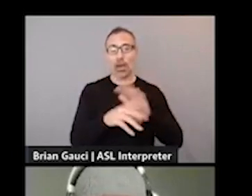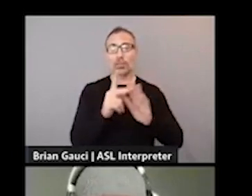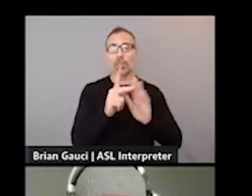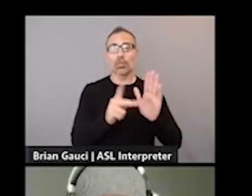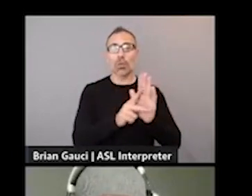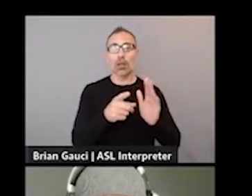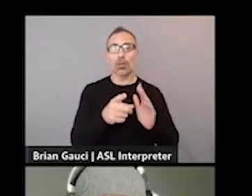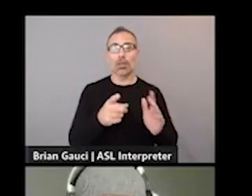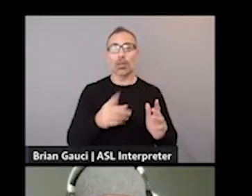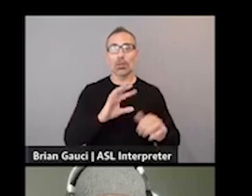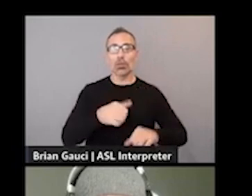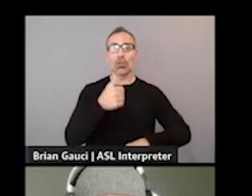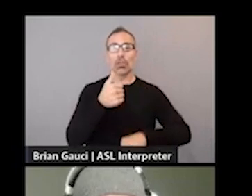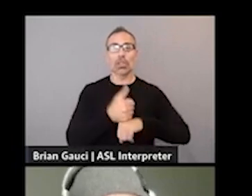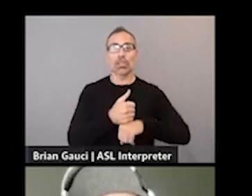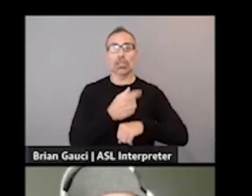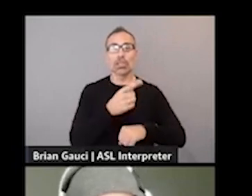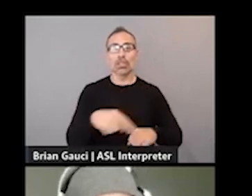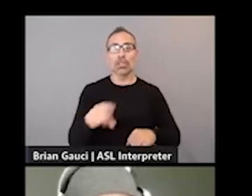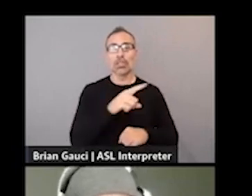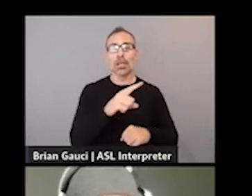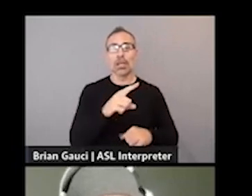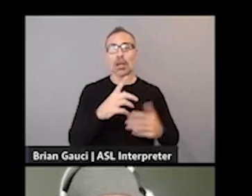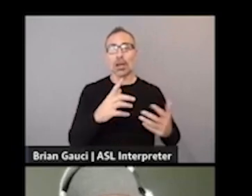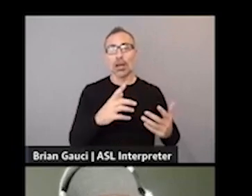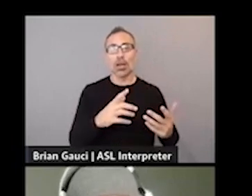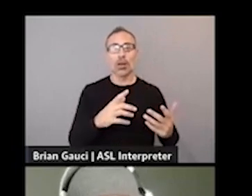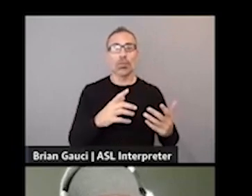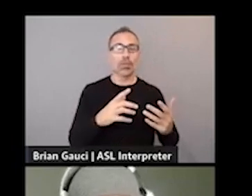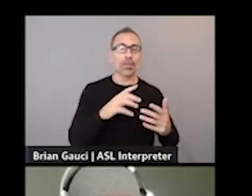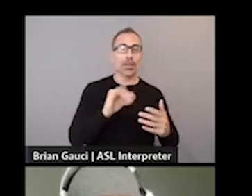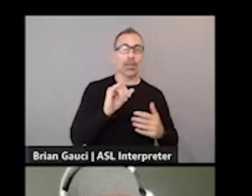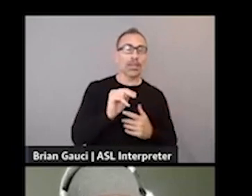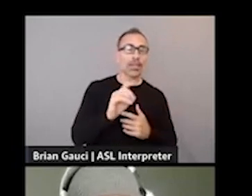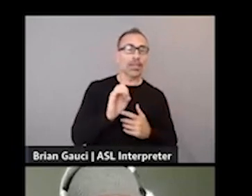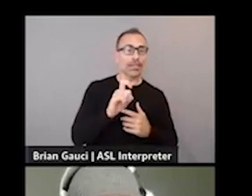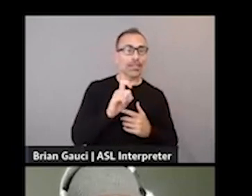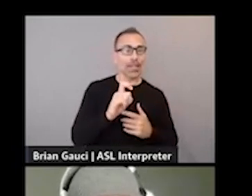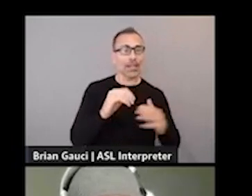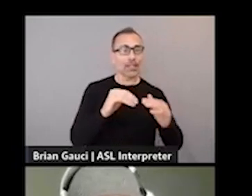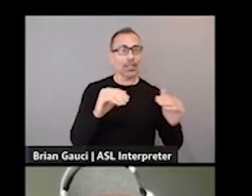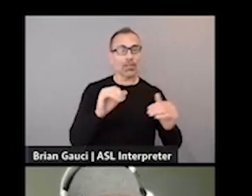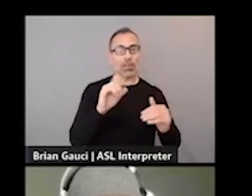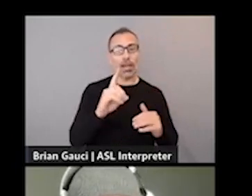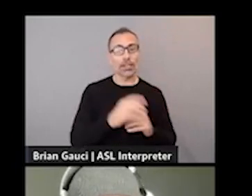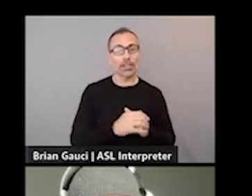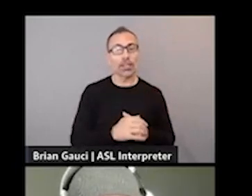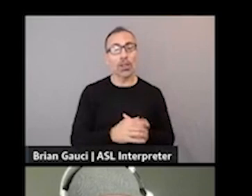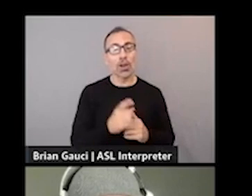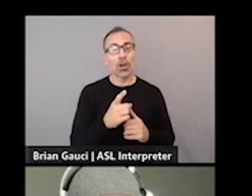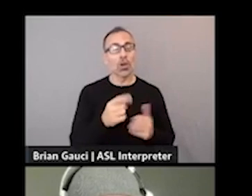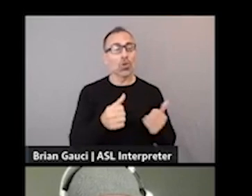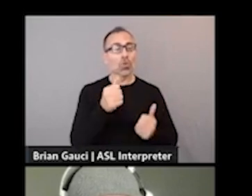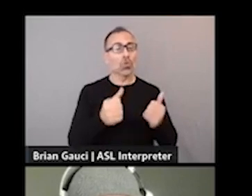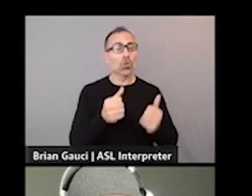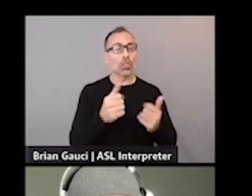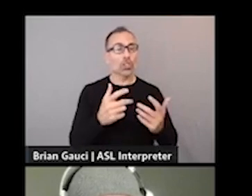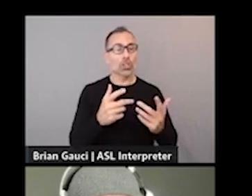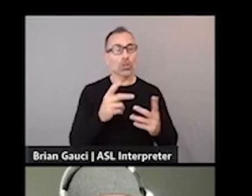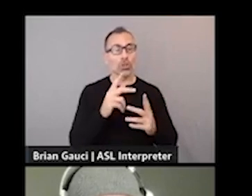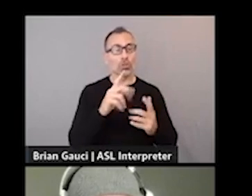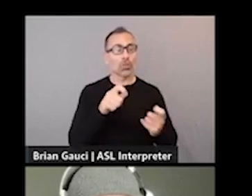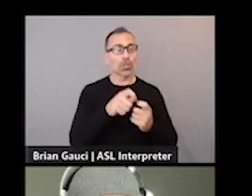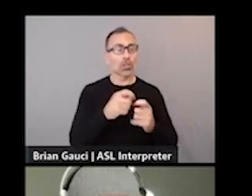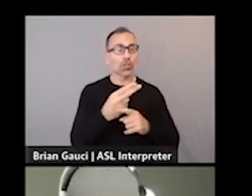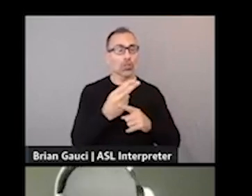the granularity at the index level or at the collection level, like what particular user or IAM role should have what